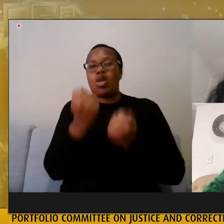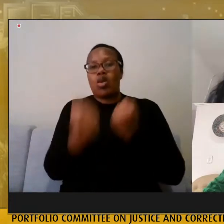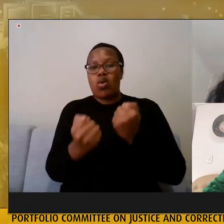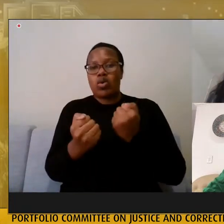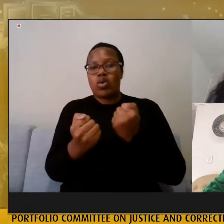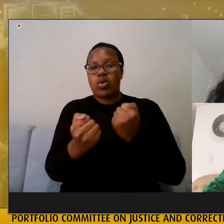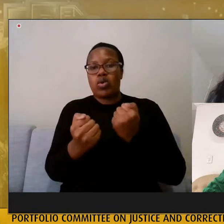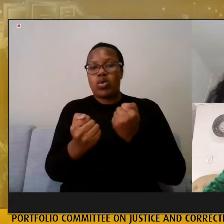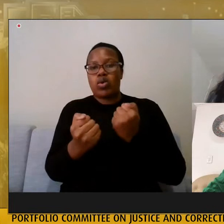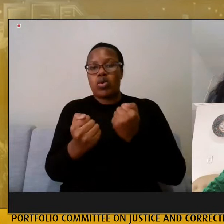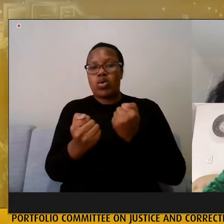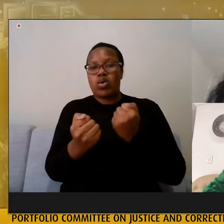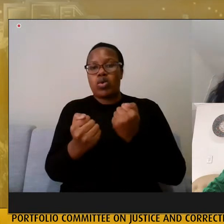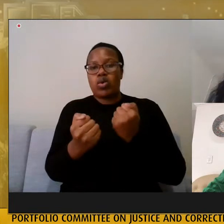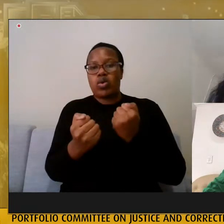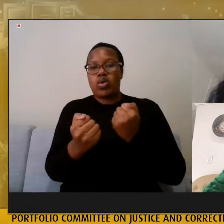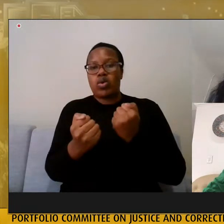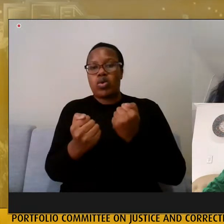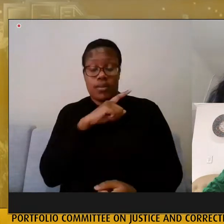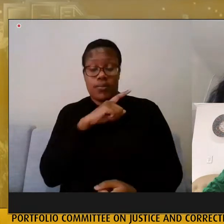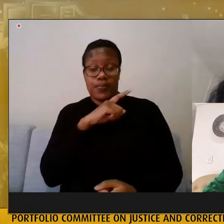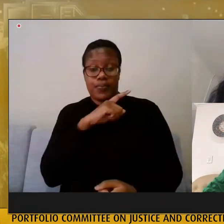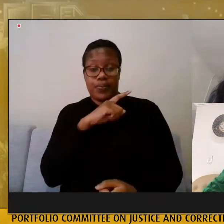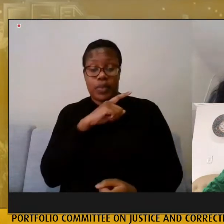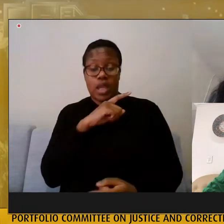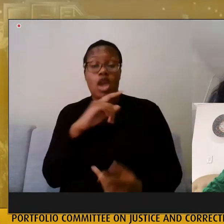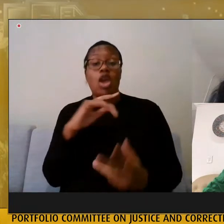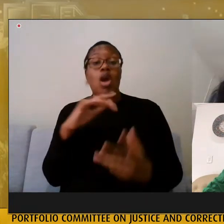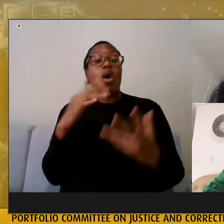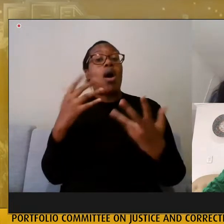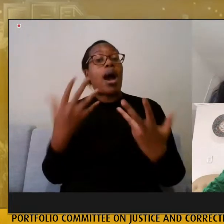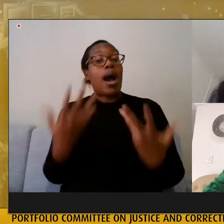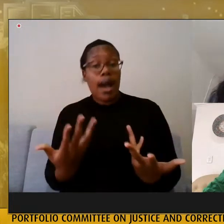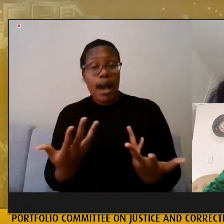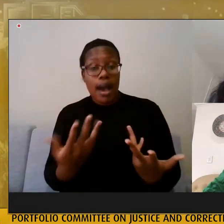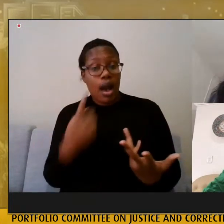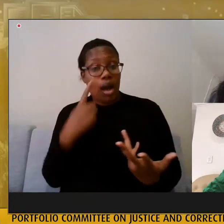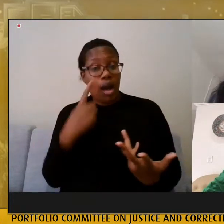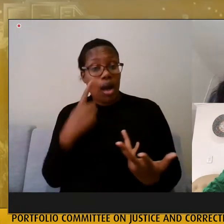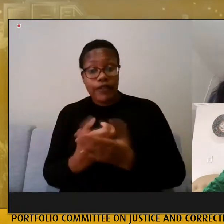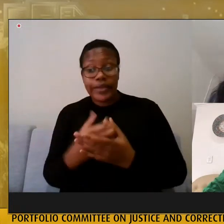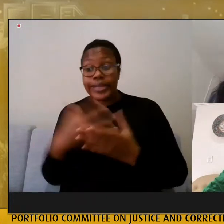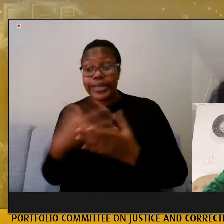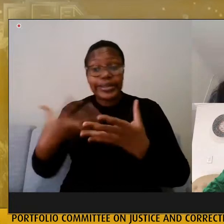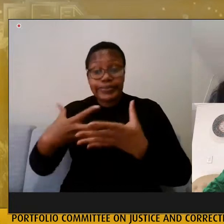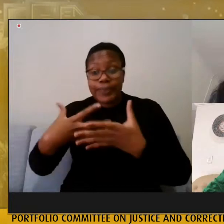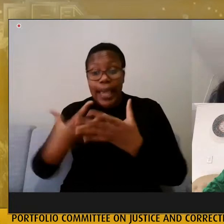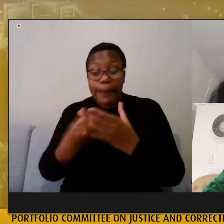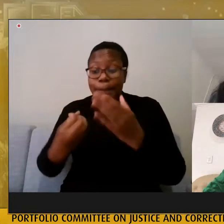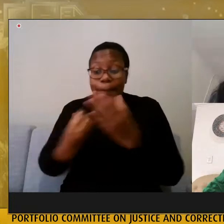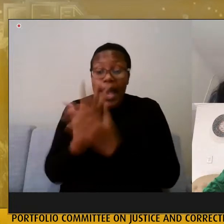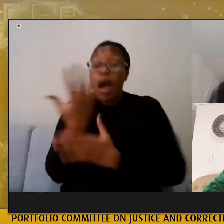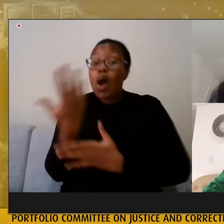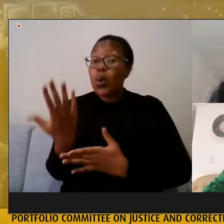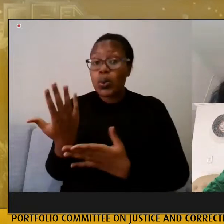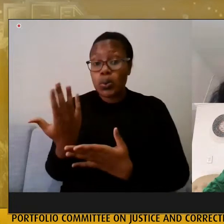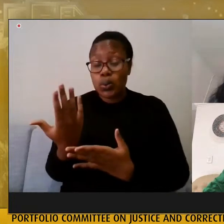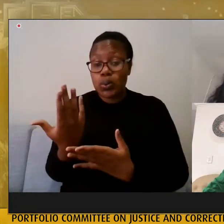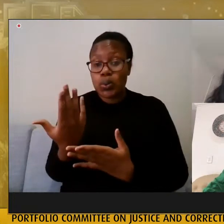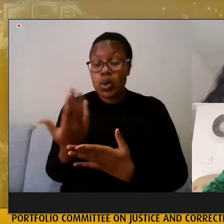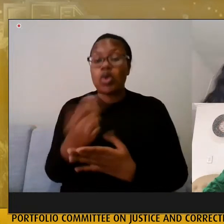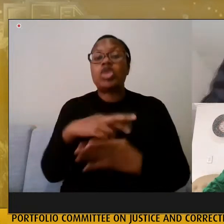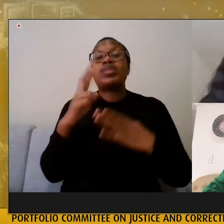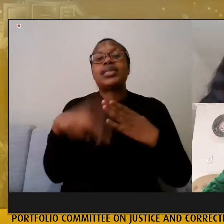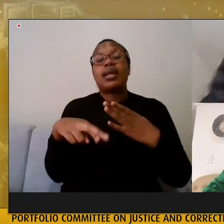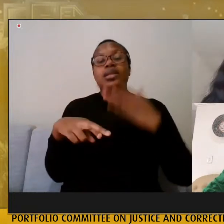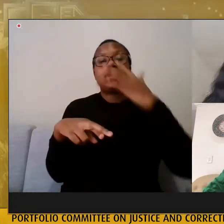fraud. And how the evidence, in fact, came out in this particular matter was as a result of the